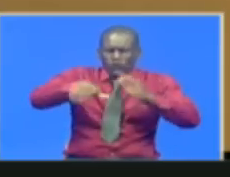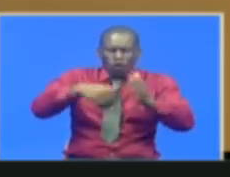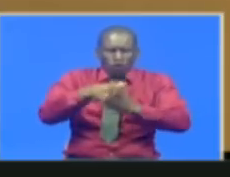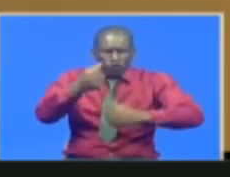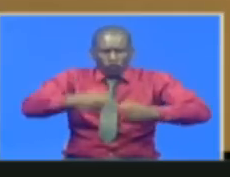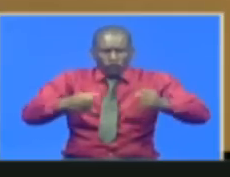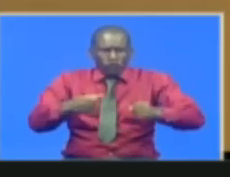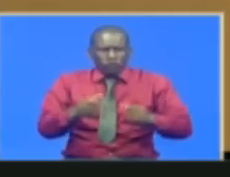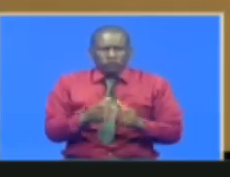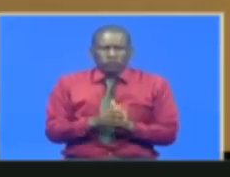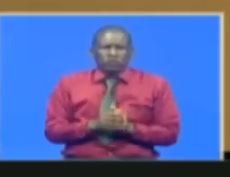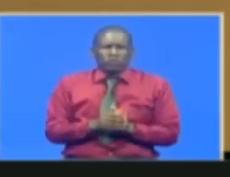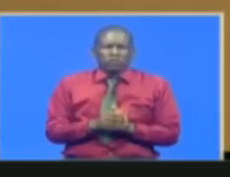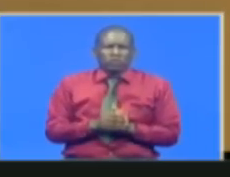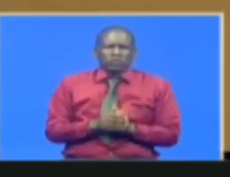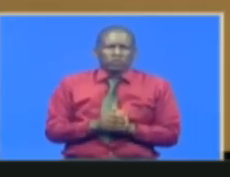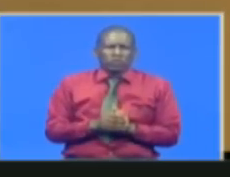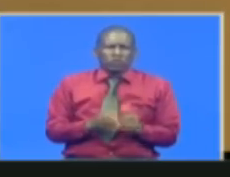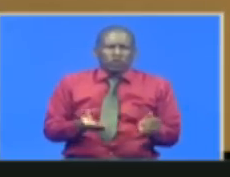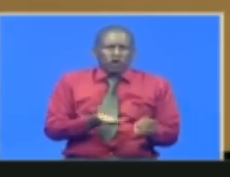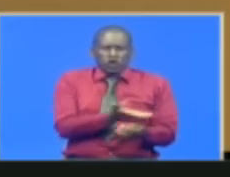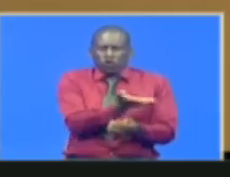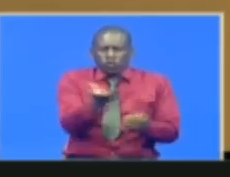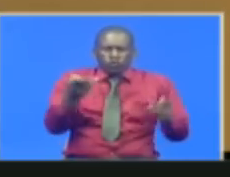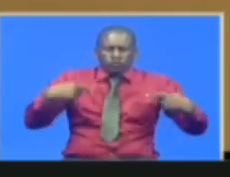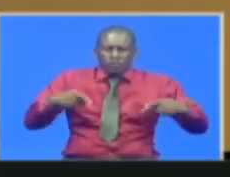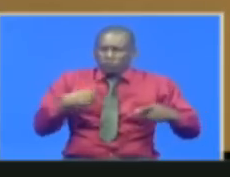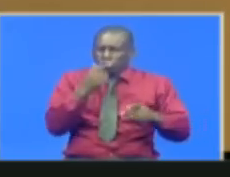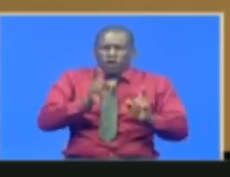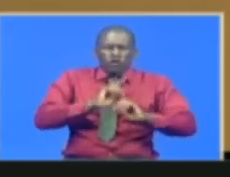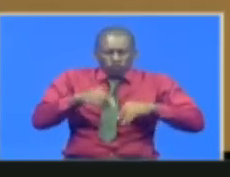on those who will not have complied